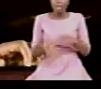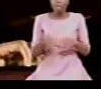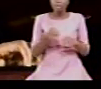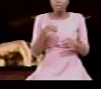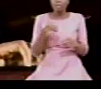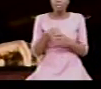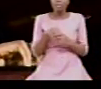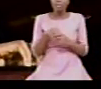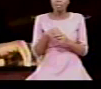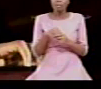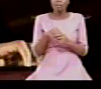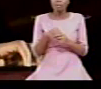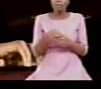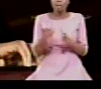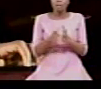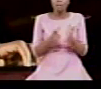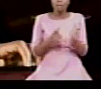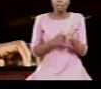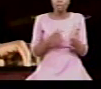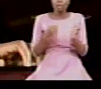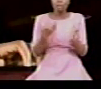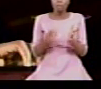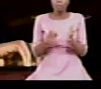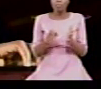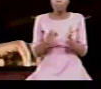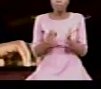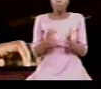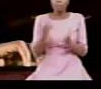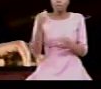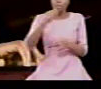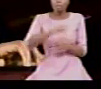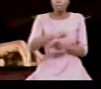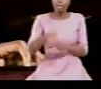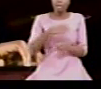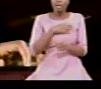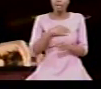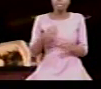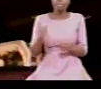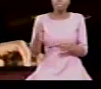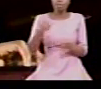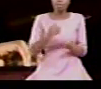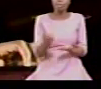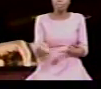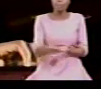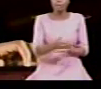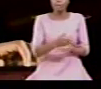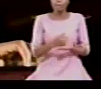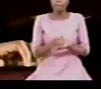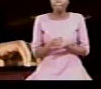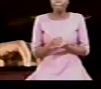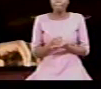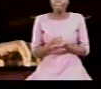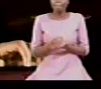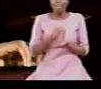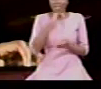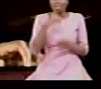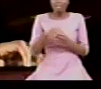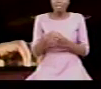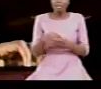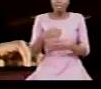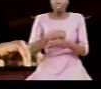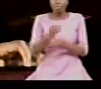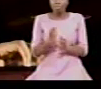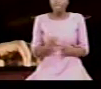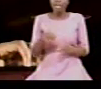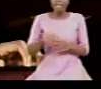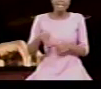of the law of sowing and reaping is universal. It's a creative phenomenon. It's in creation. It's in